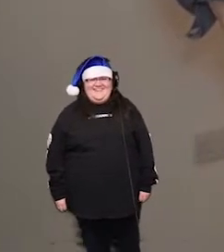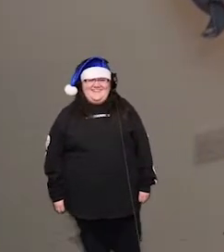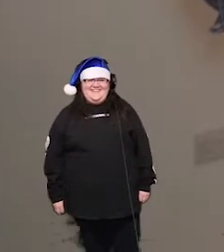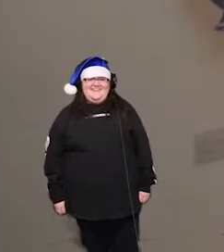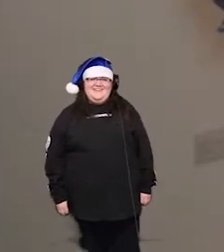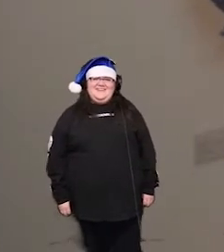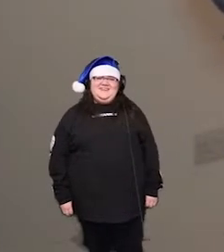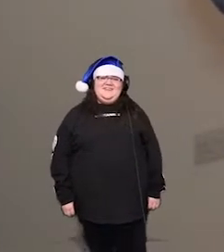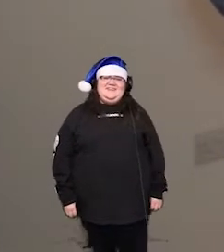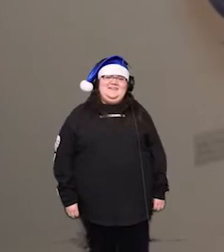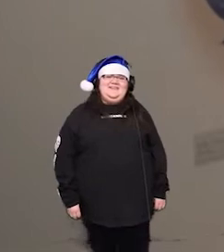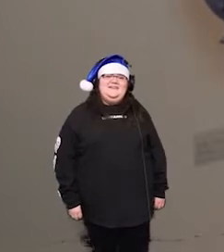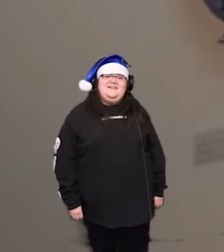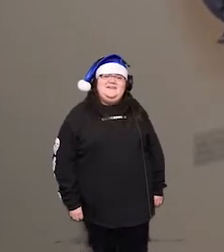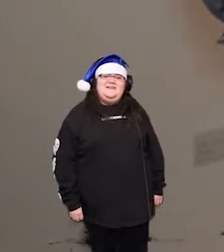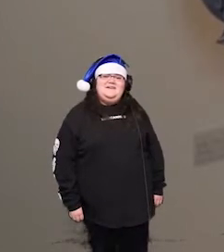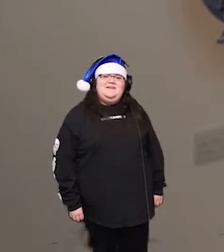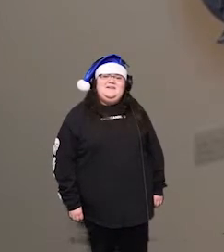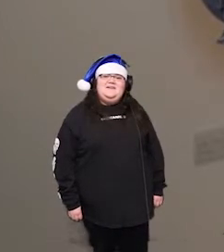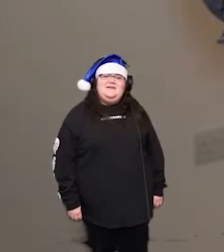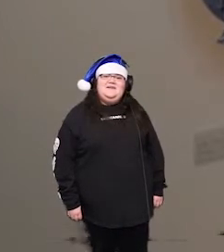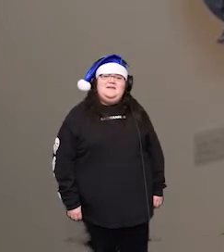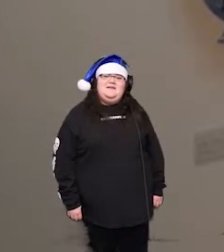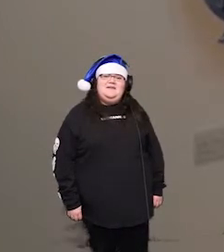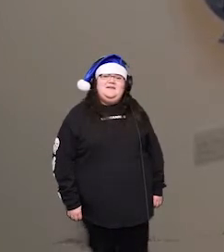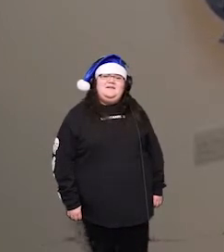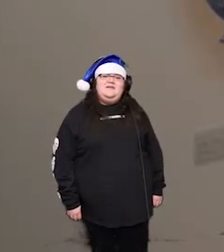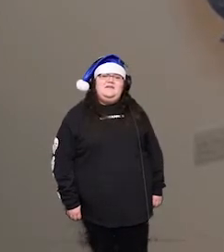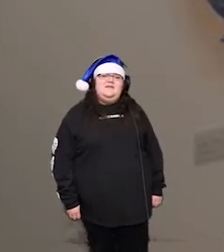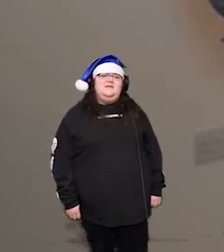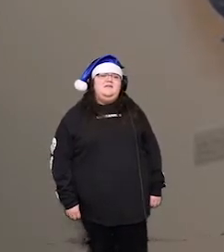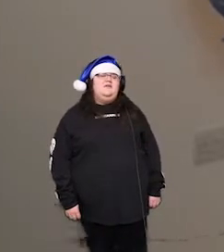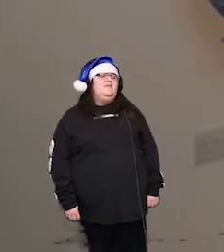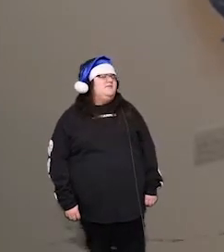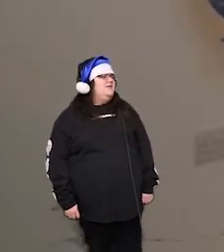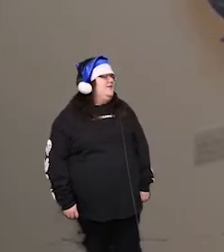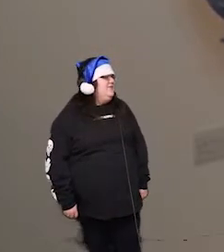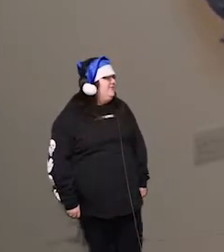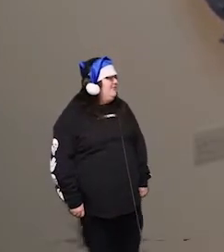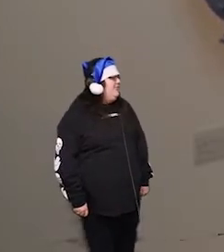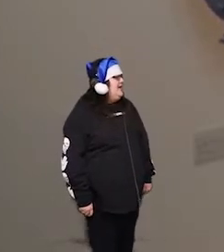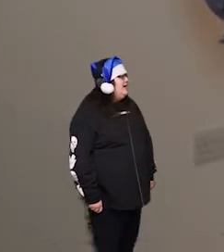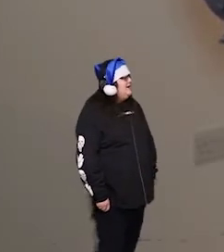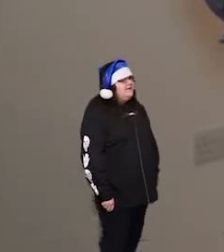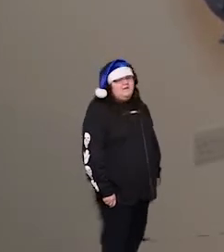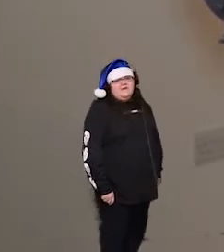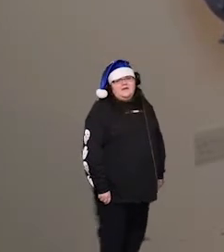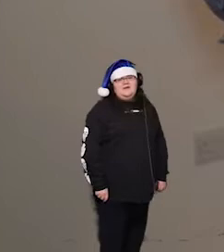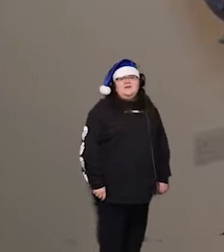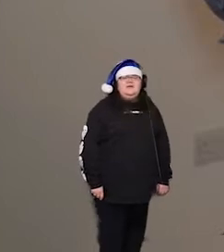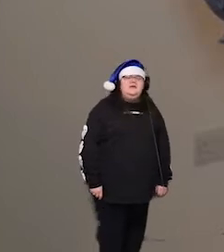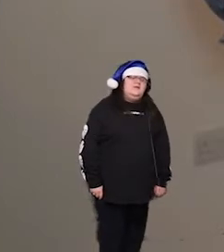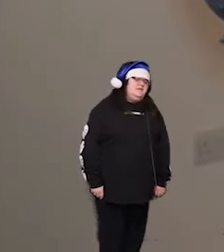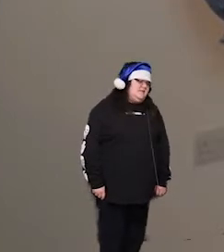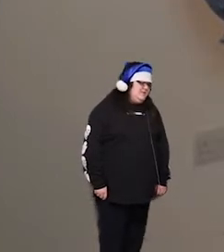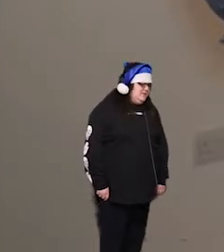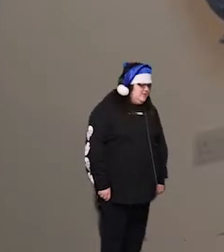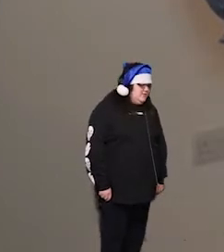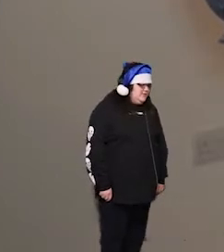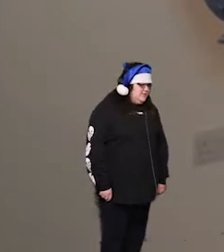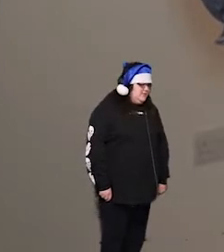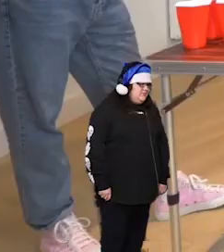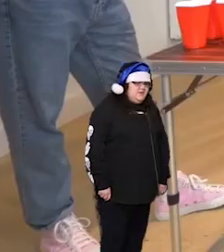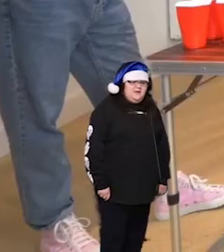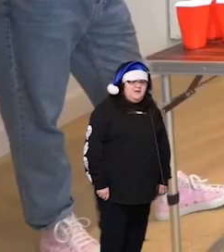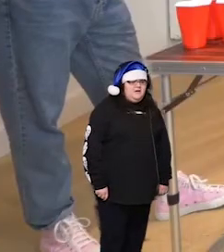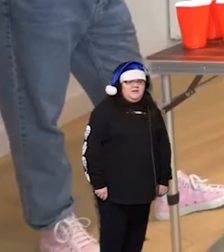What is the highest rated film on IMDb? Oh, son of a frick. Oh,